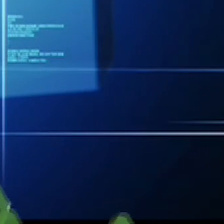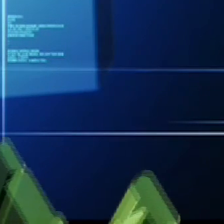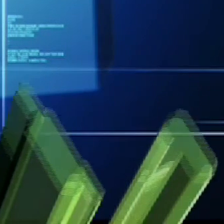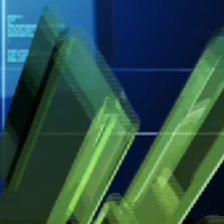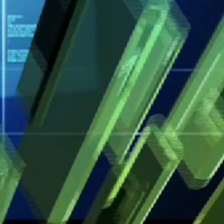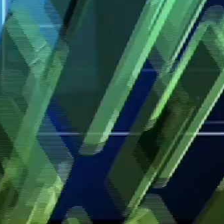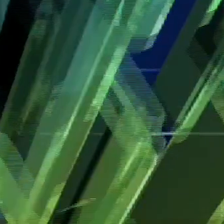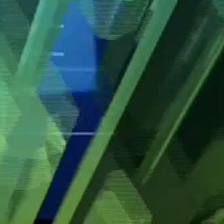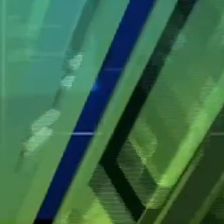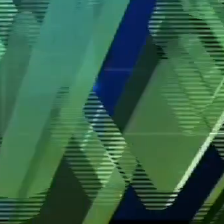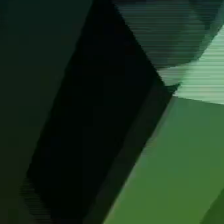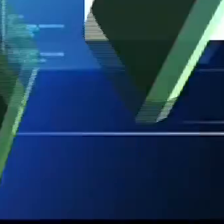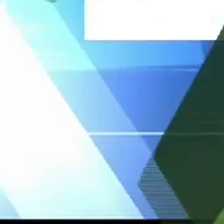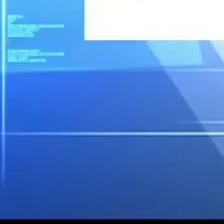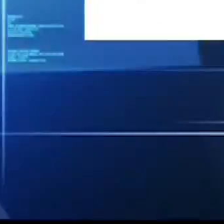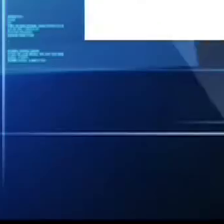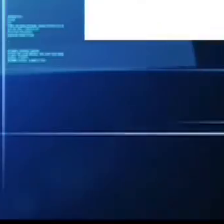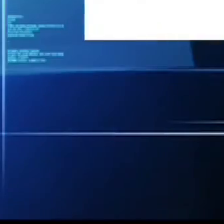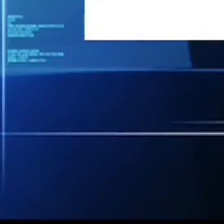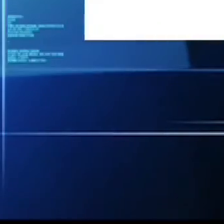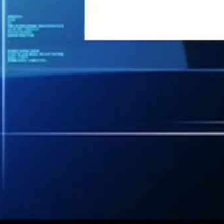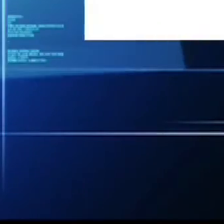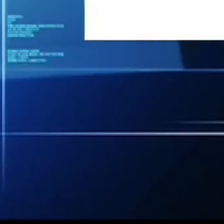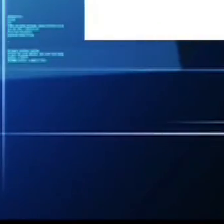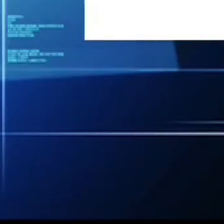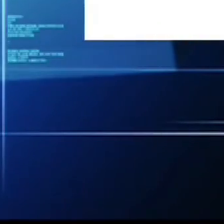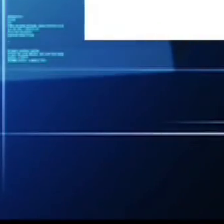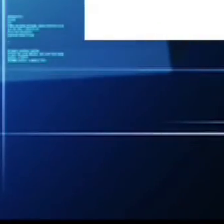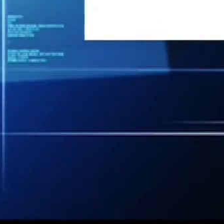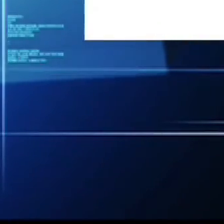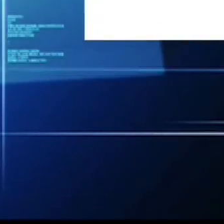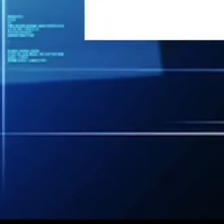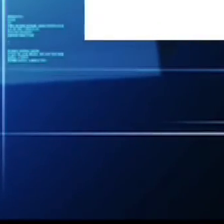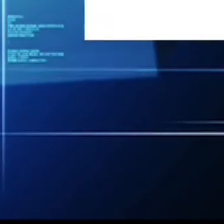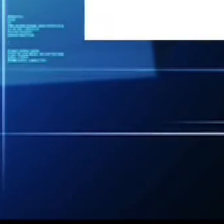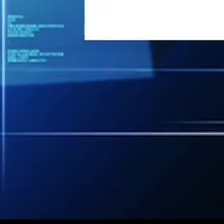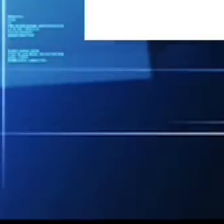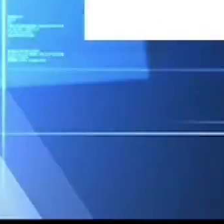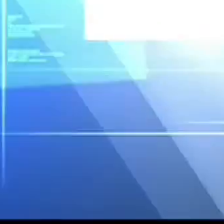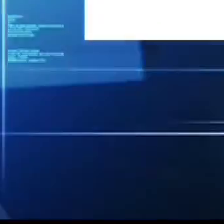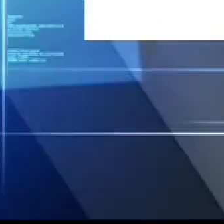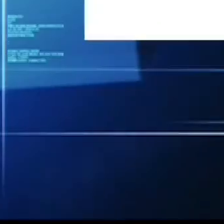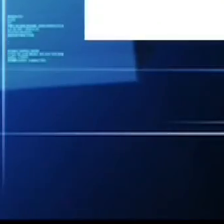is ZNS Total Sports, brought to you by Fourth Terrace Diagnostic Center.